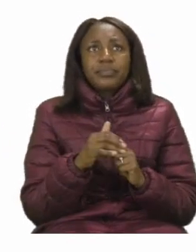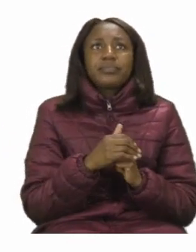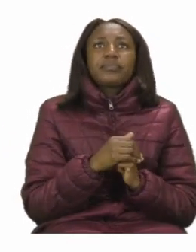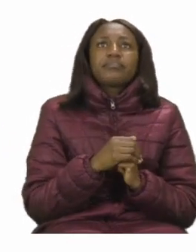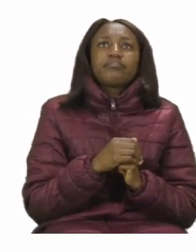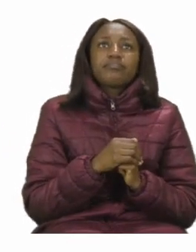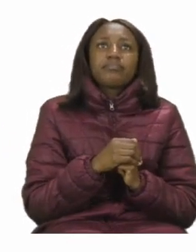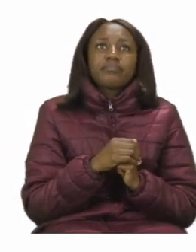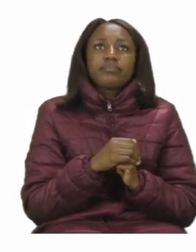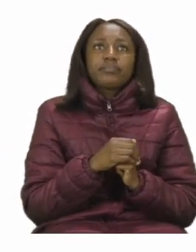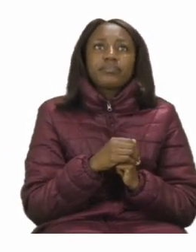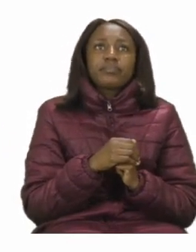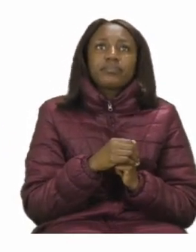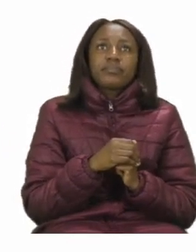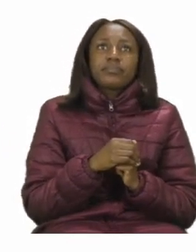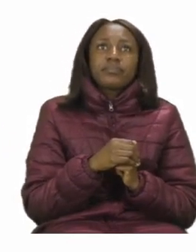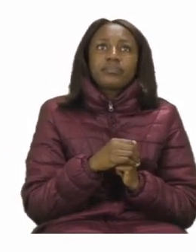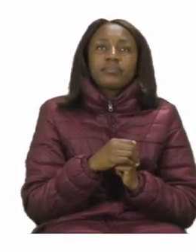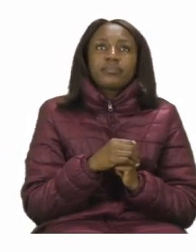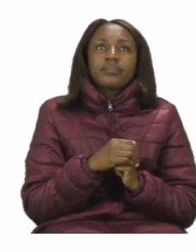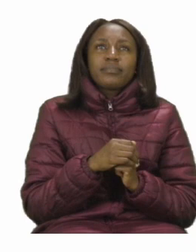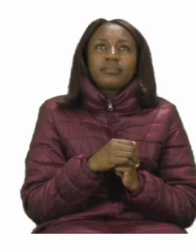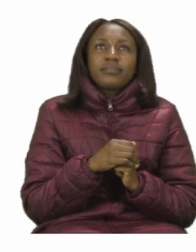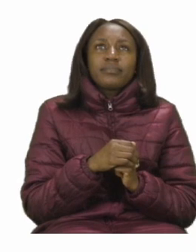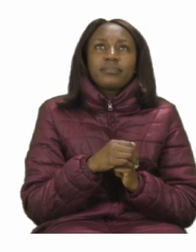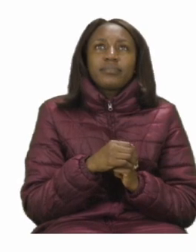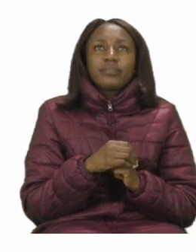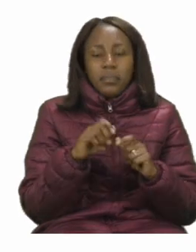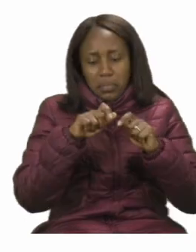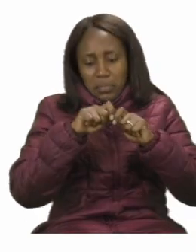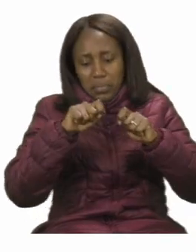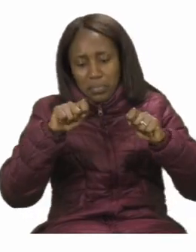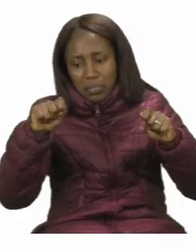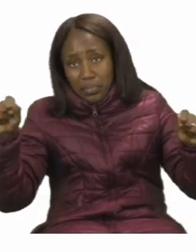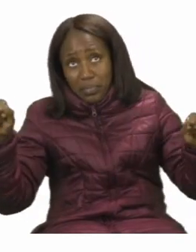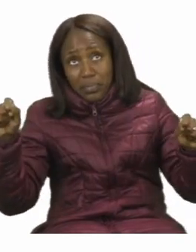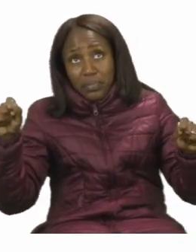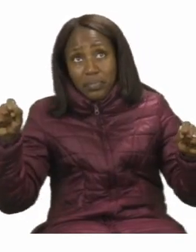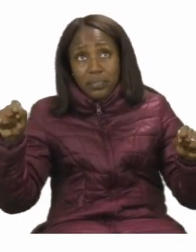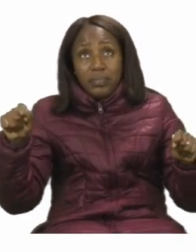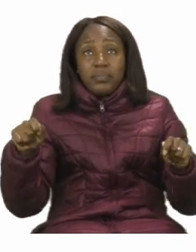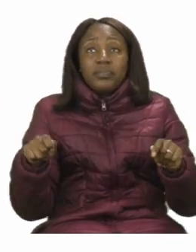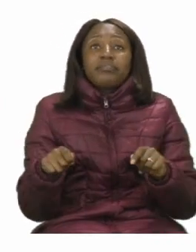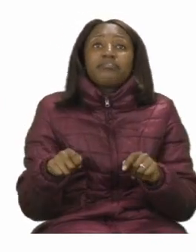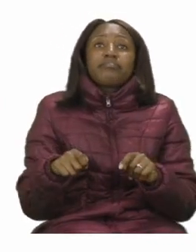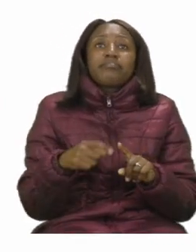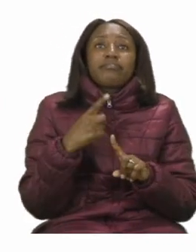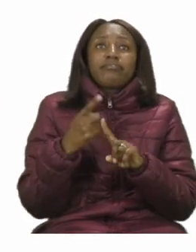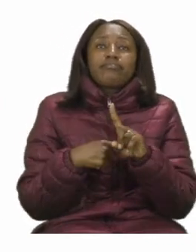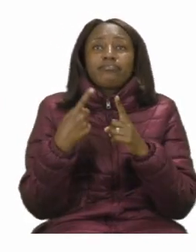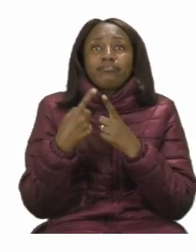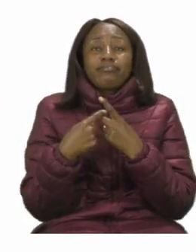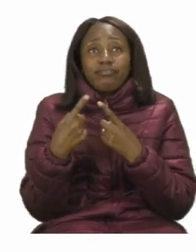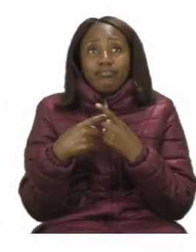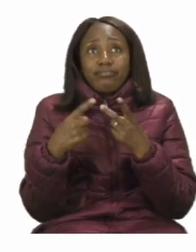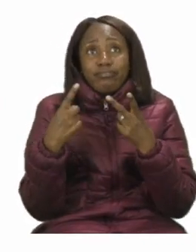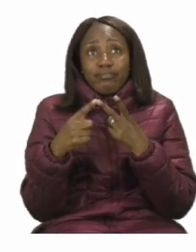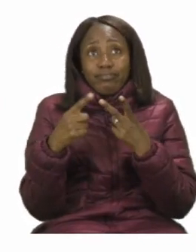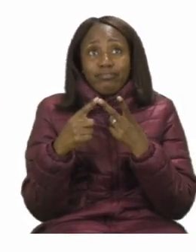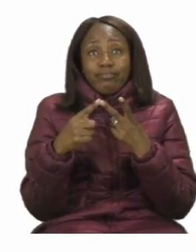do. It says, measure the following objects and write the length